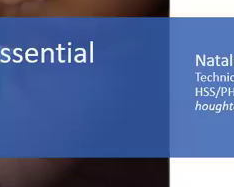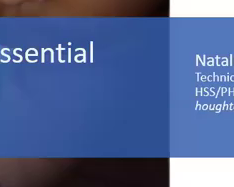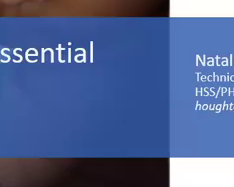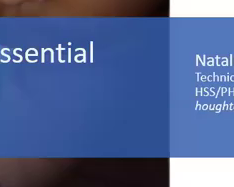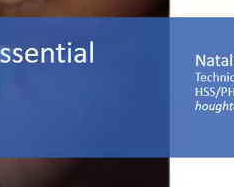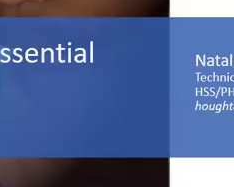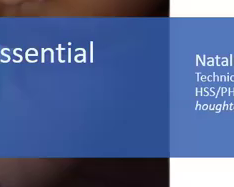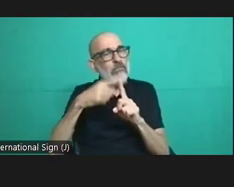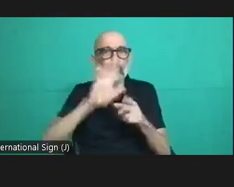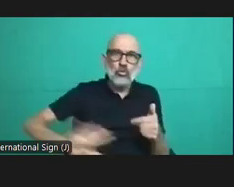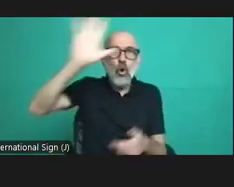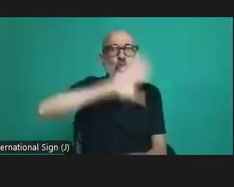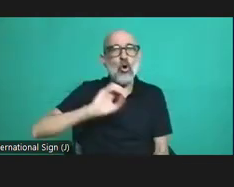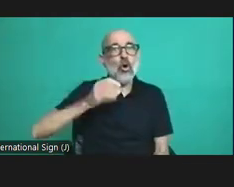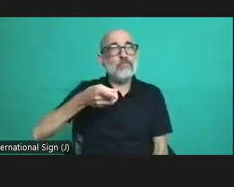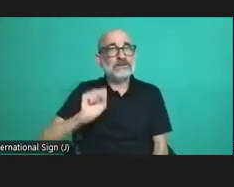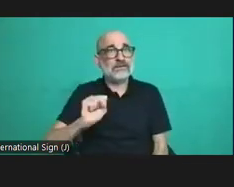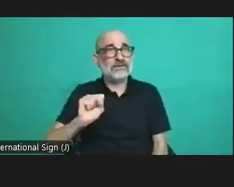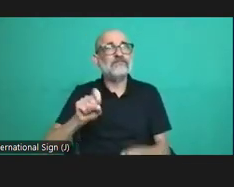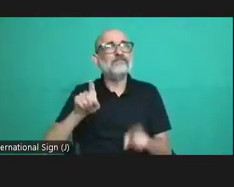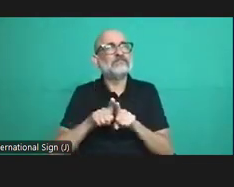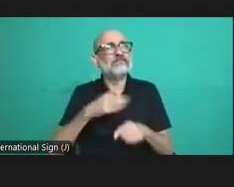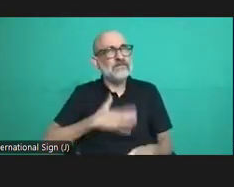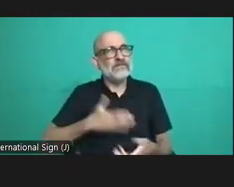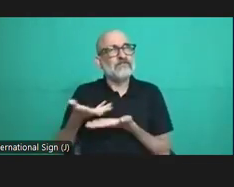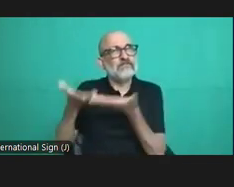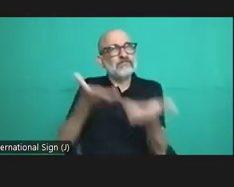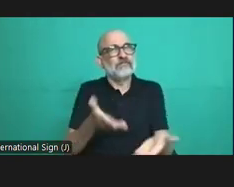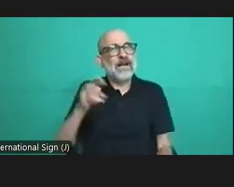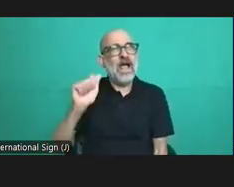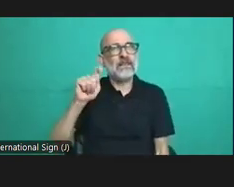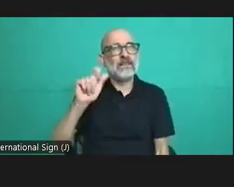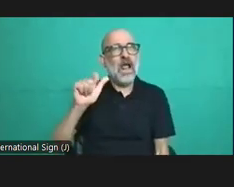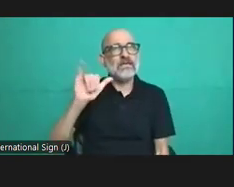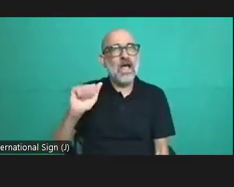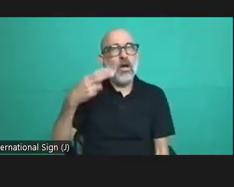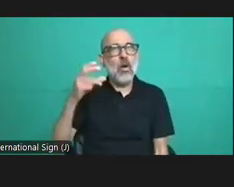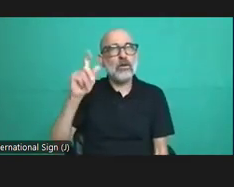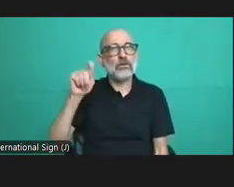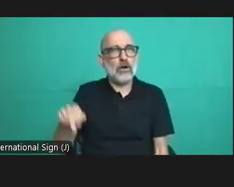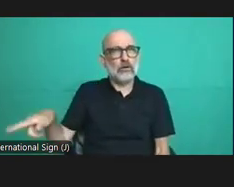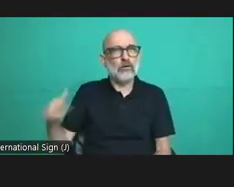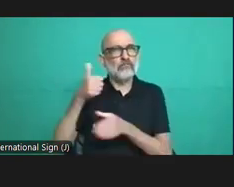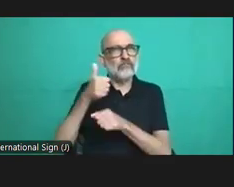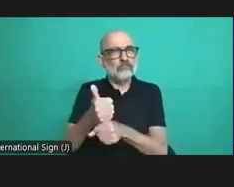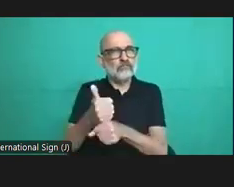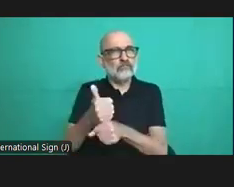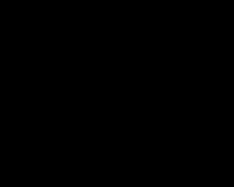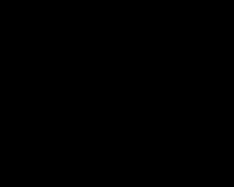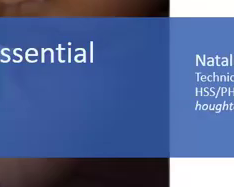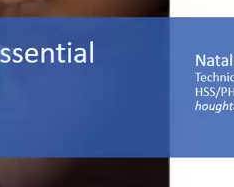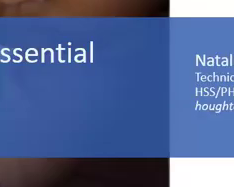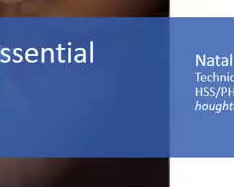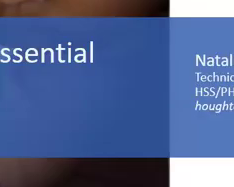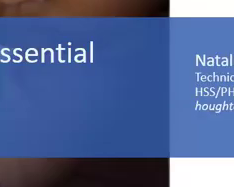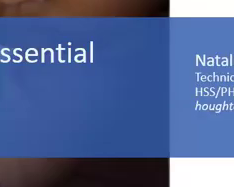Delivery Unit, PAHO WHO Headquarters. Natalia, the floor is yours for the next 10 minutes. Thank you. Thank you so much, Gabriel,